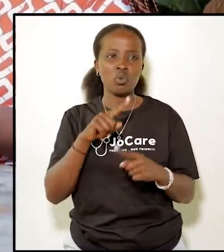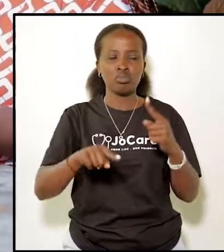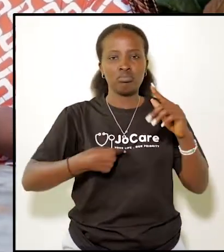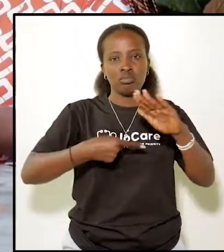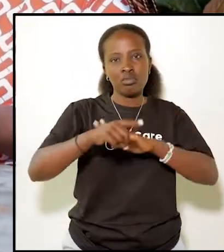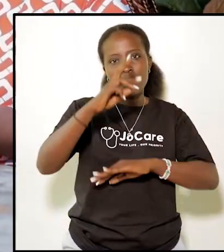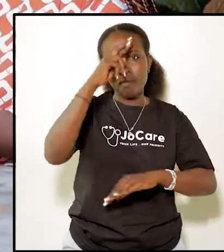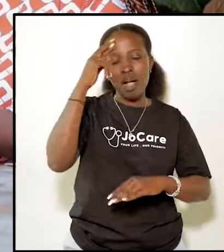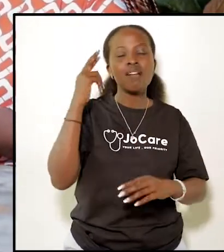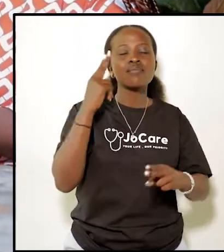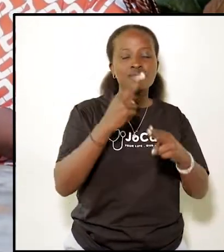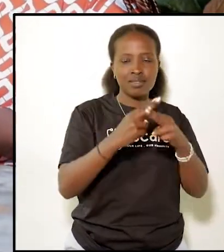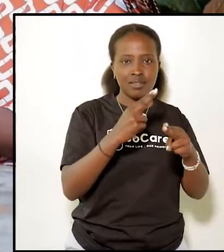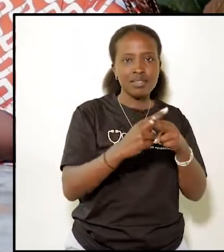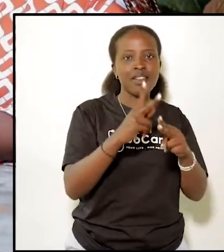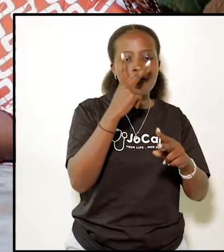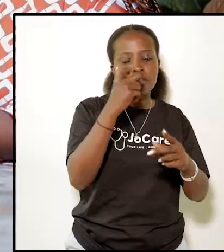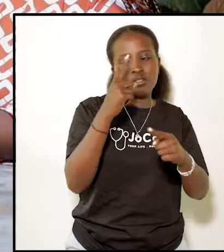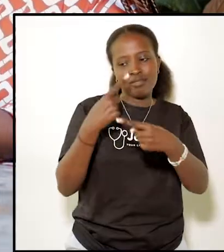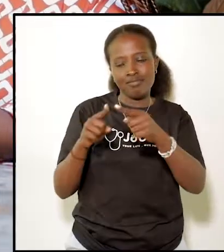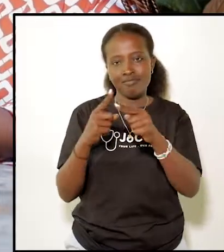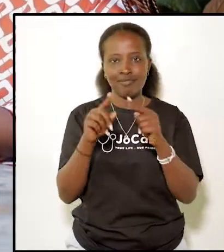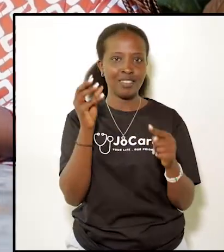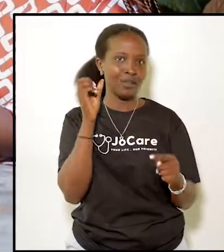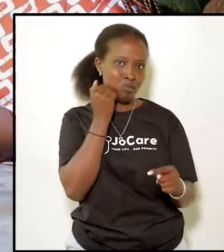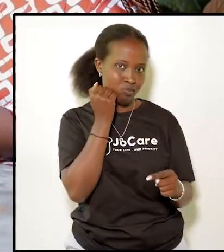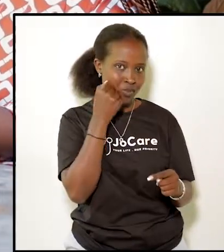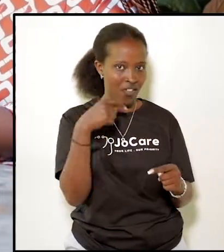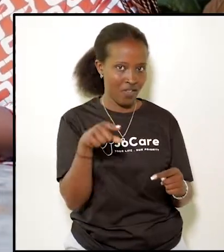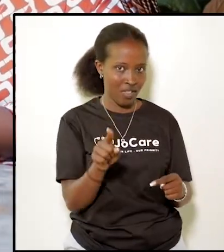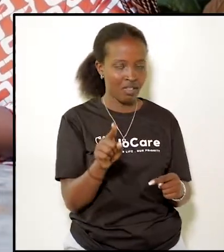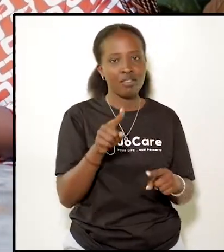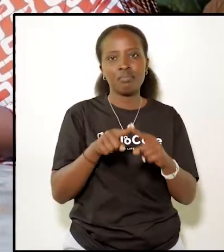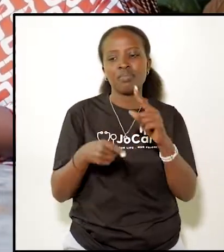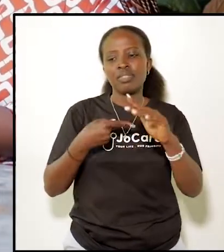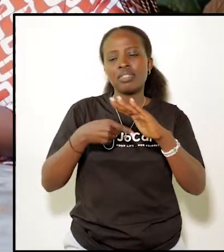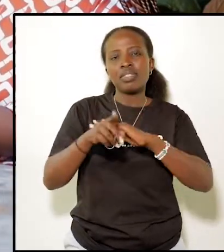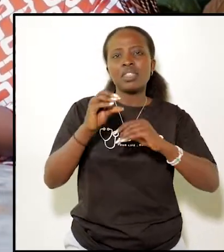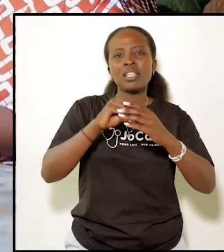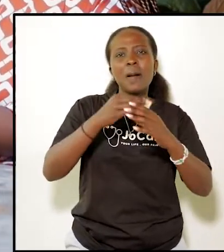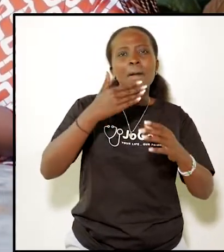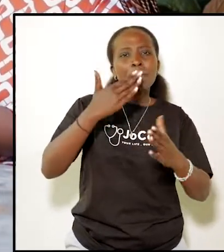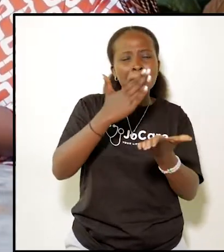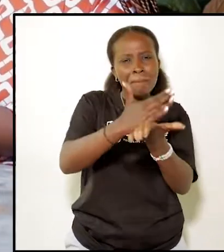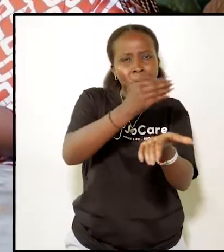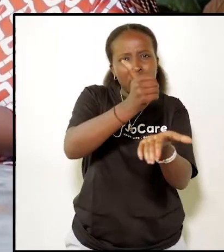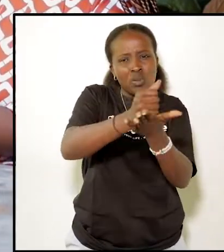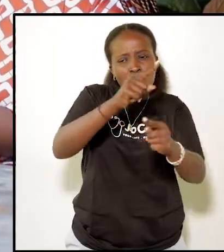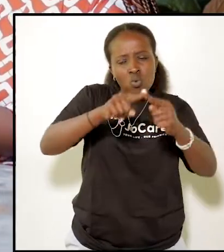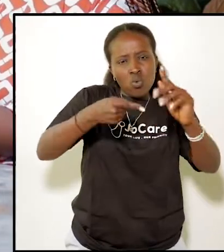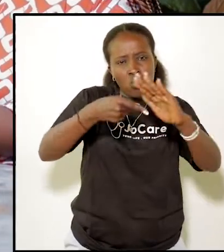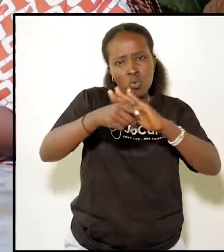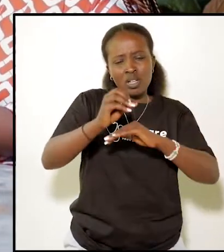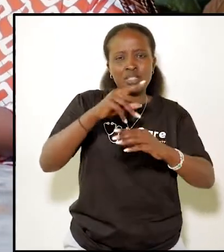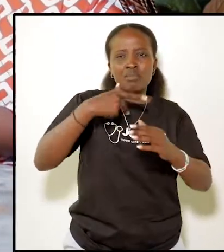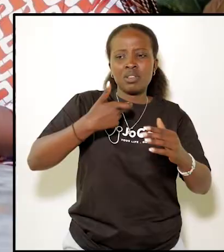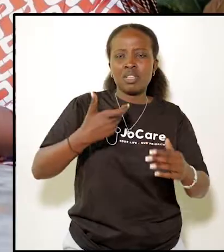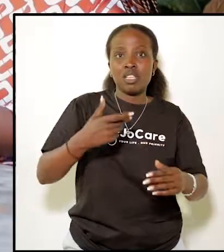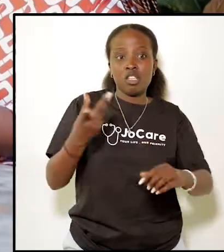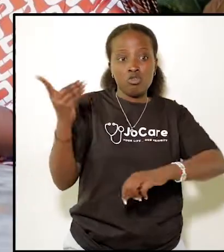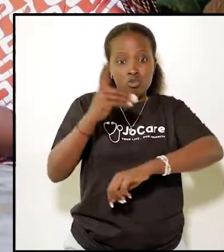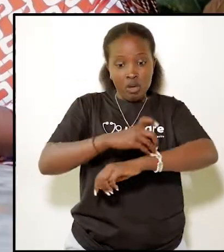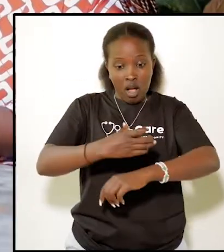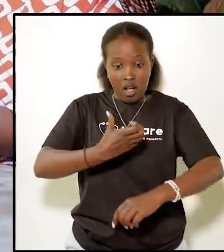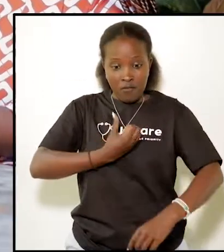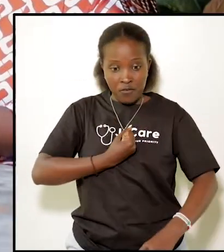now that's irregular periods. So it means that we say irregularity because of the interval. Yes. When you